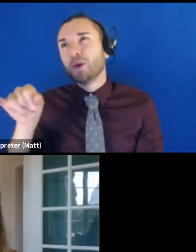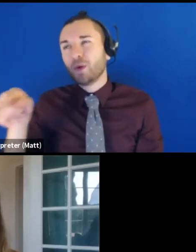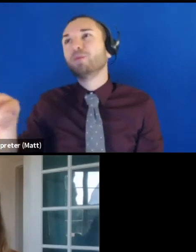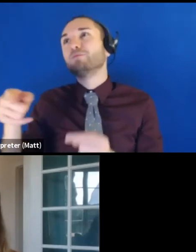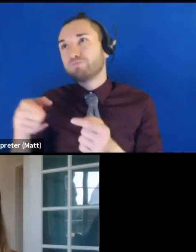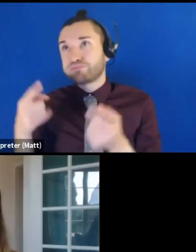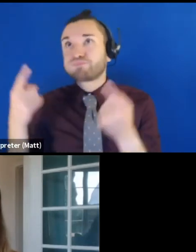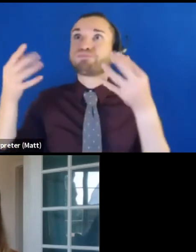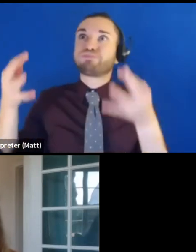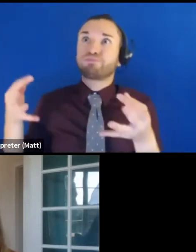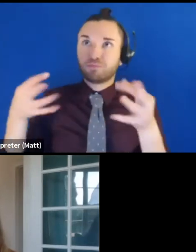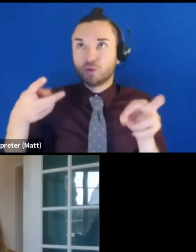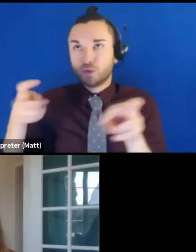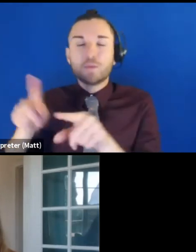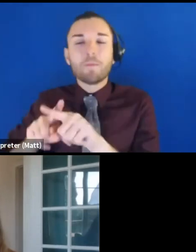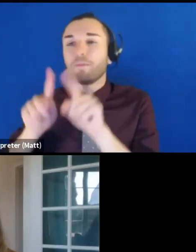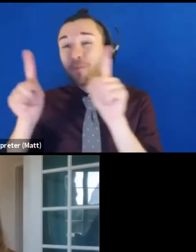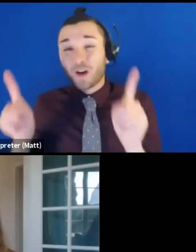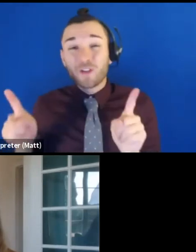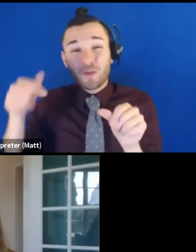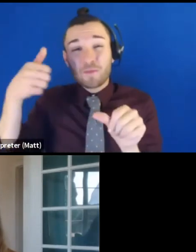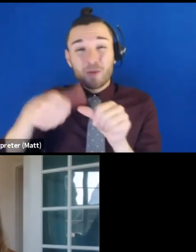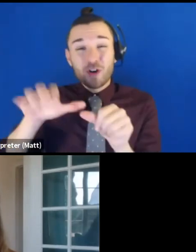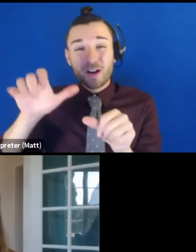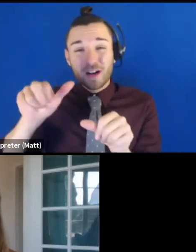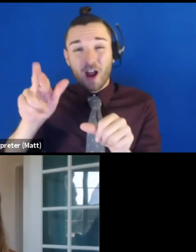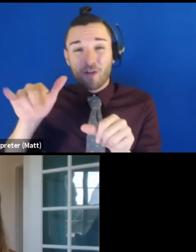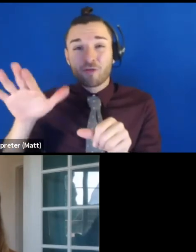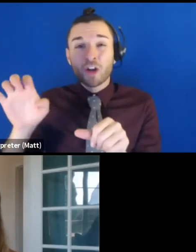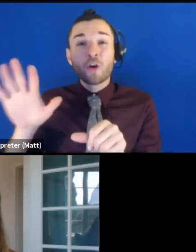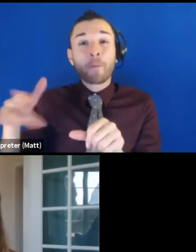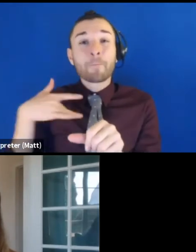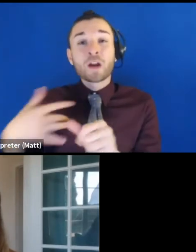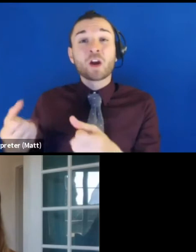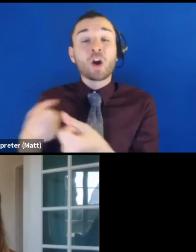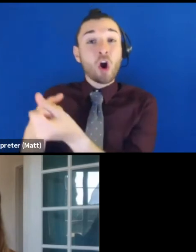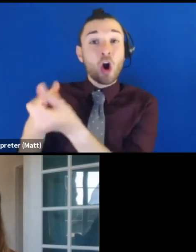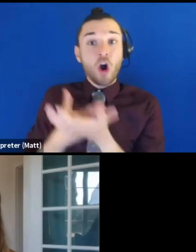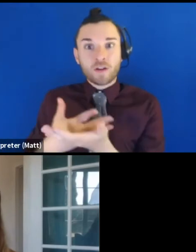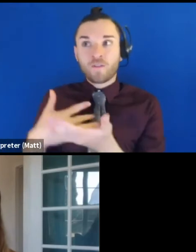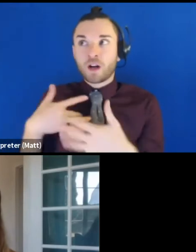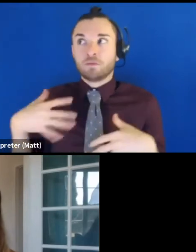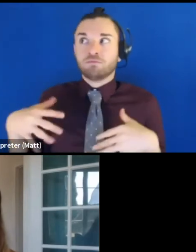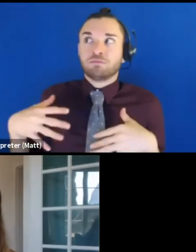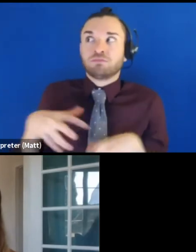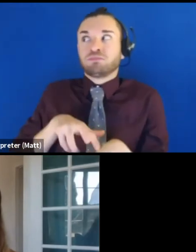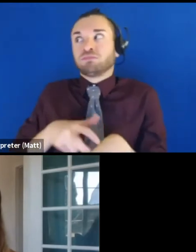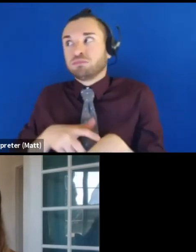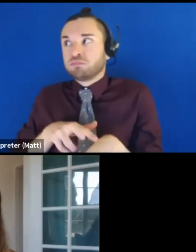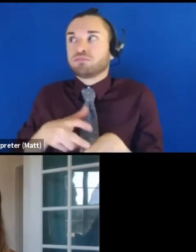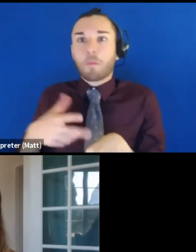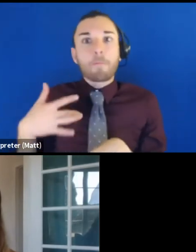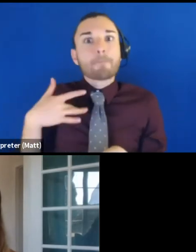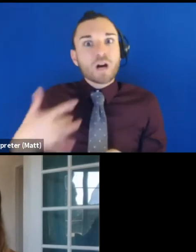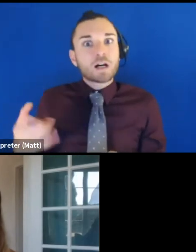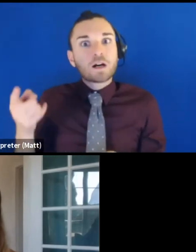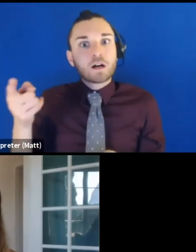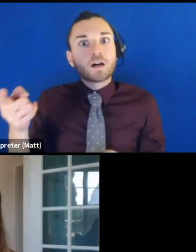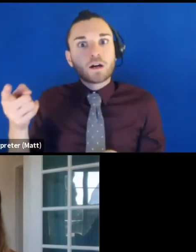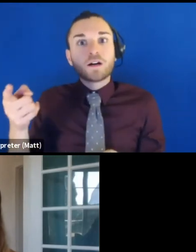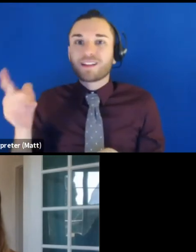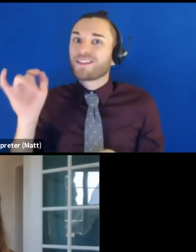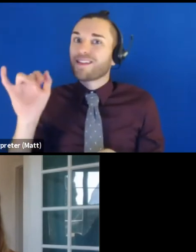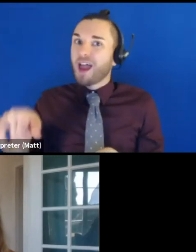main thing about that show is that Carrie makes you anxious. I like sometimes characters that make you anxious. Yeah. And a lot of the Jewish women